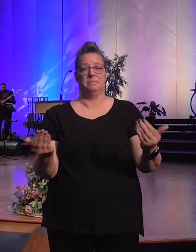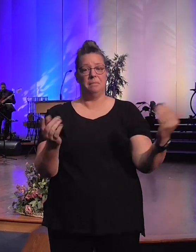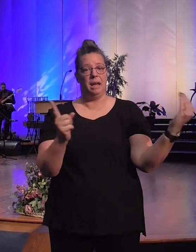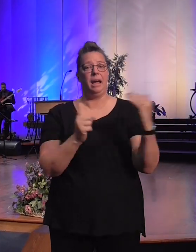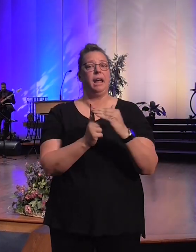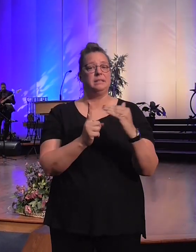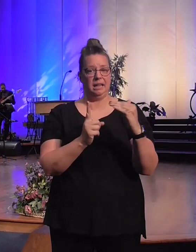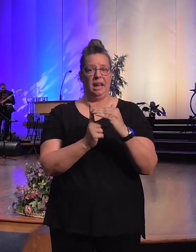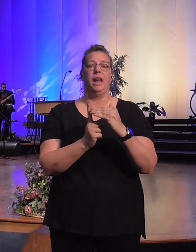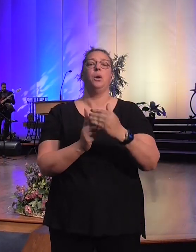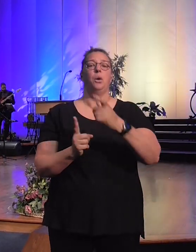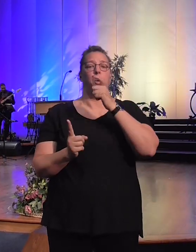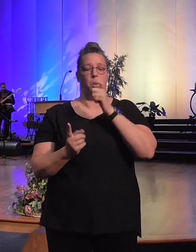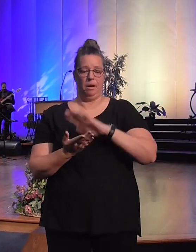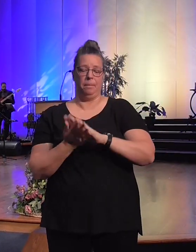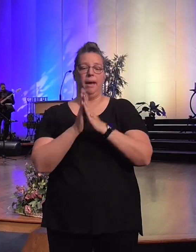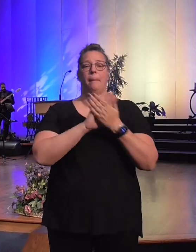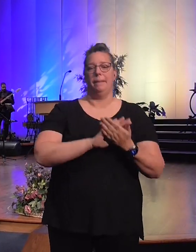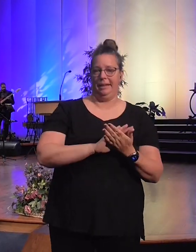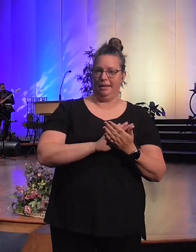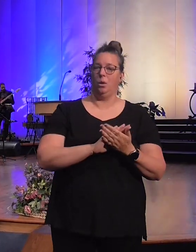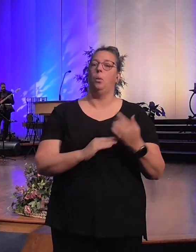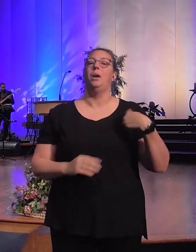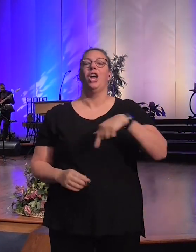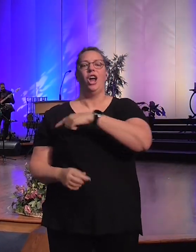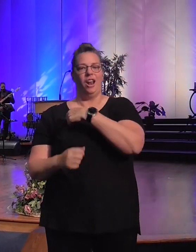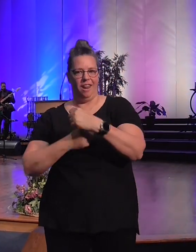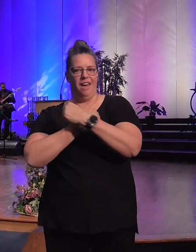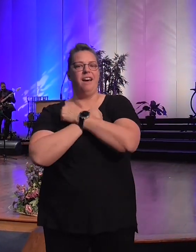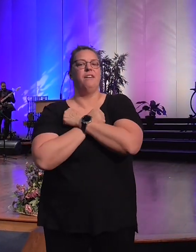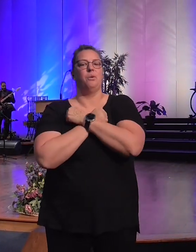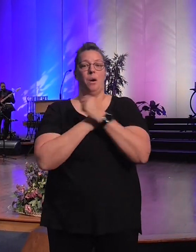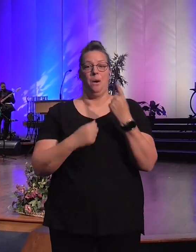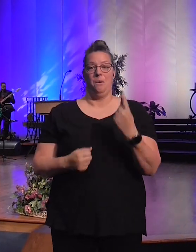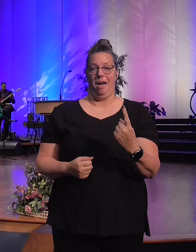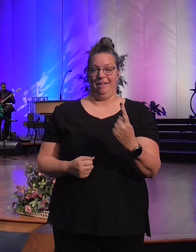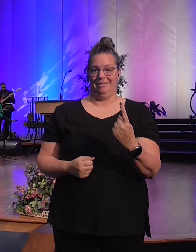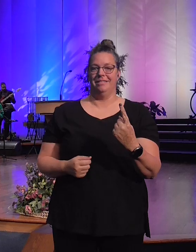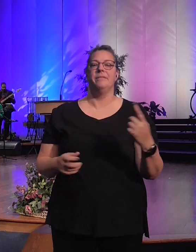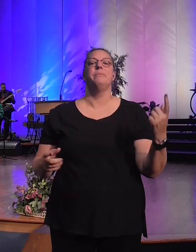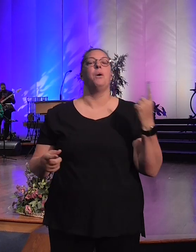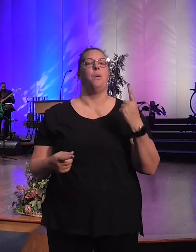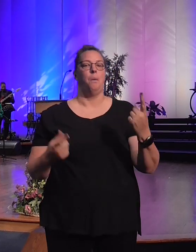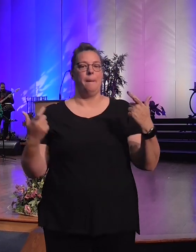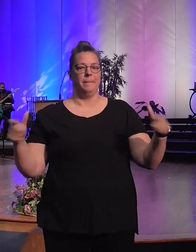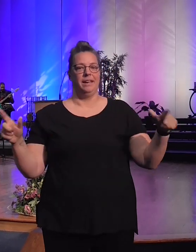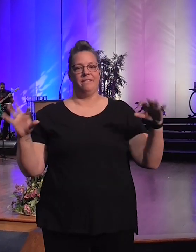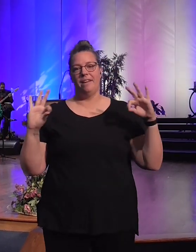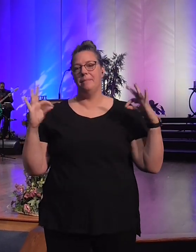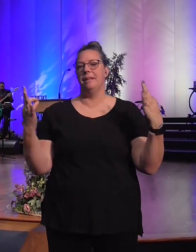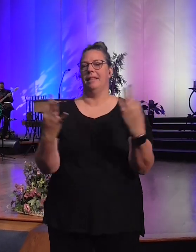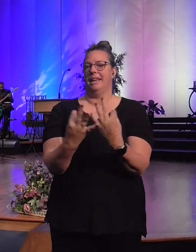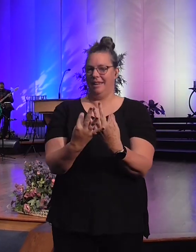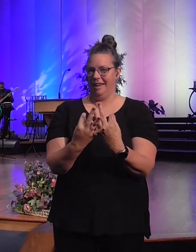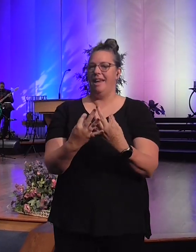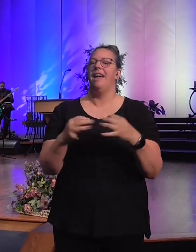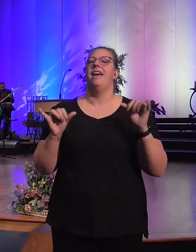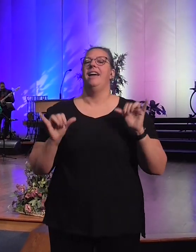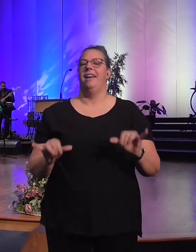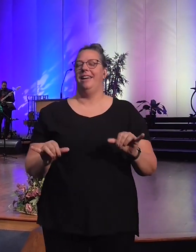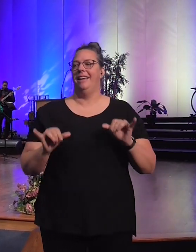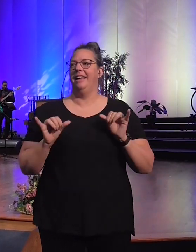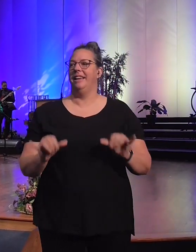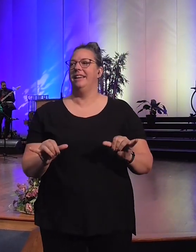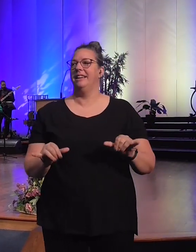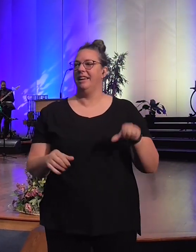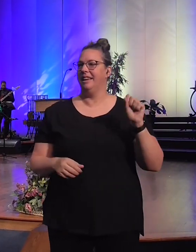be reminded of who we've come to be. We are love, we are one big family.